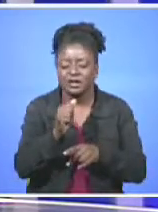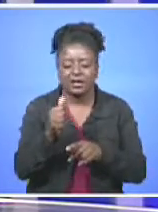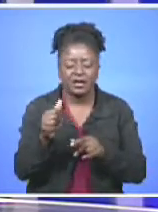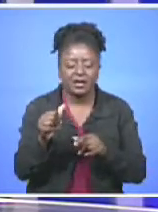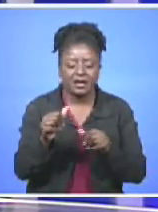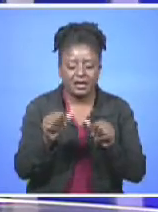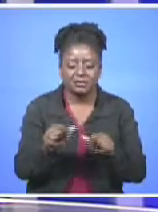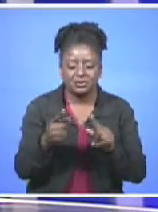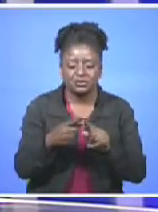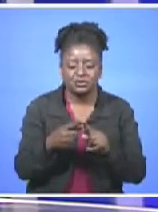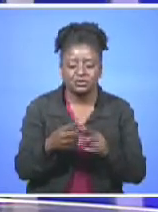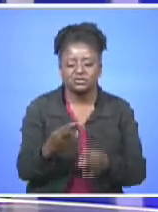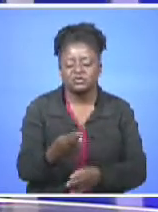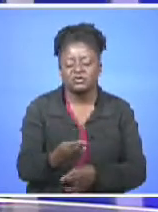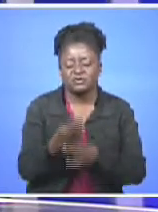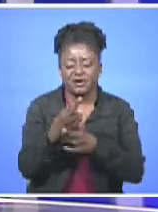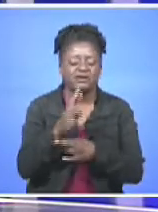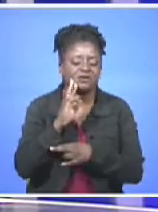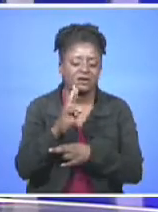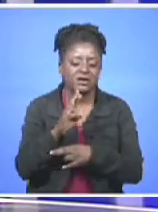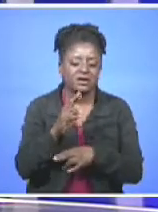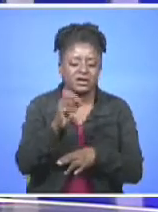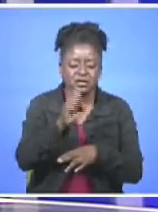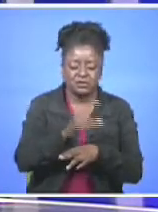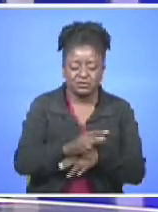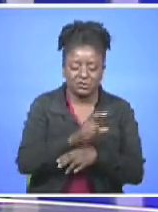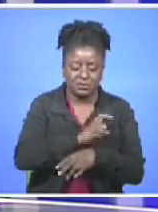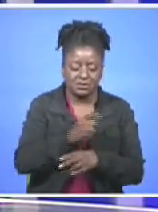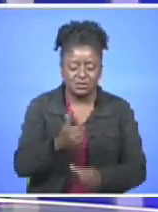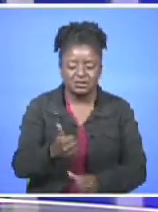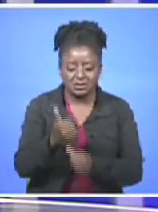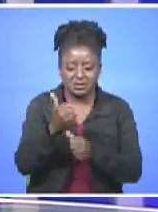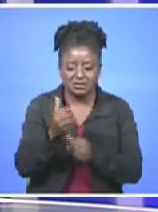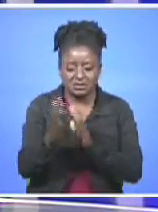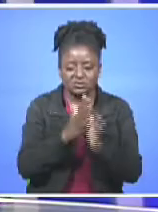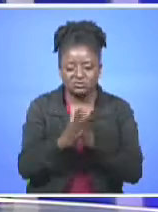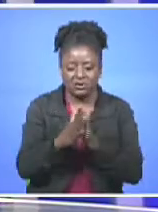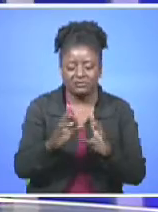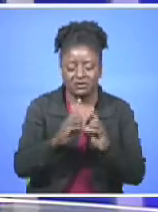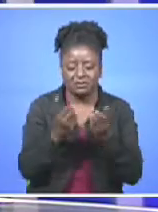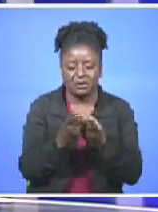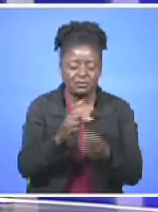revive the victim. Eleuthera police are assisting traffic department officers with the investigation.